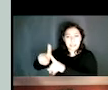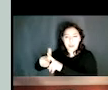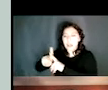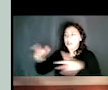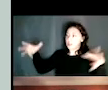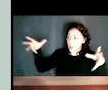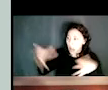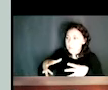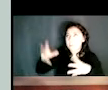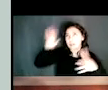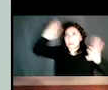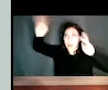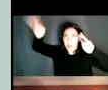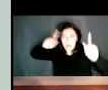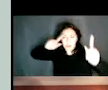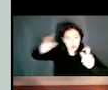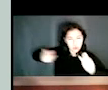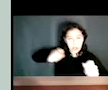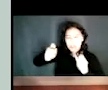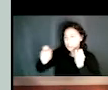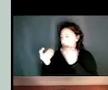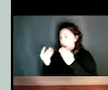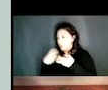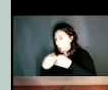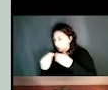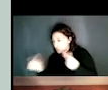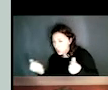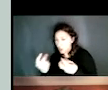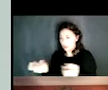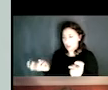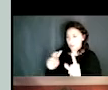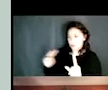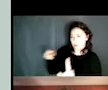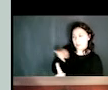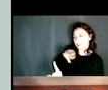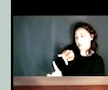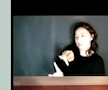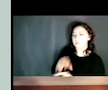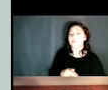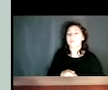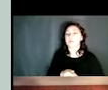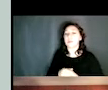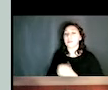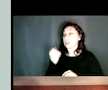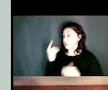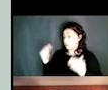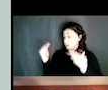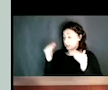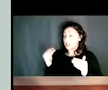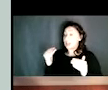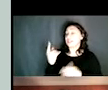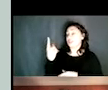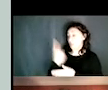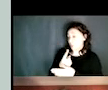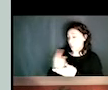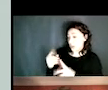ideas. Also for new faculty, the Launch Course Design Institute is a week-long introduction to evidence-based teaching and digital learning, which